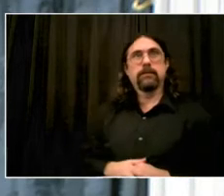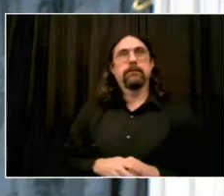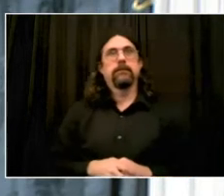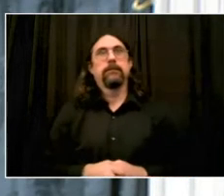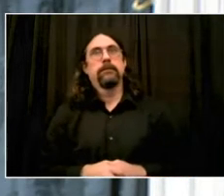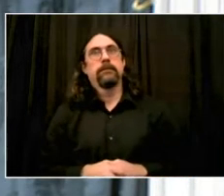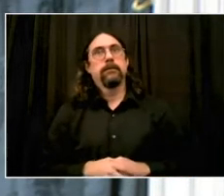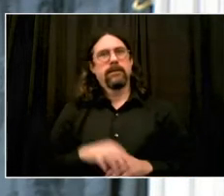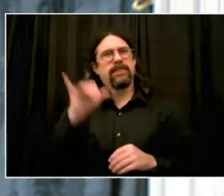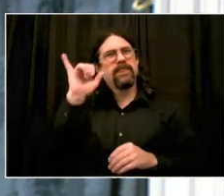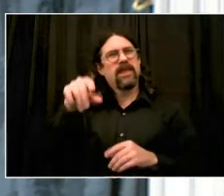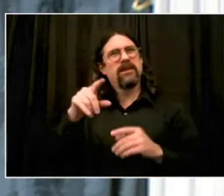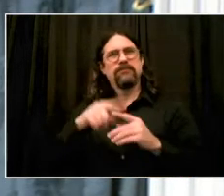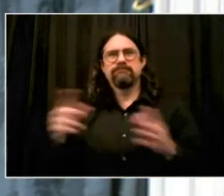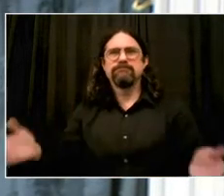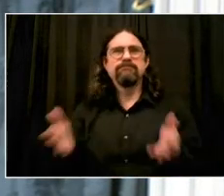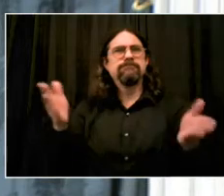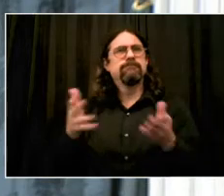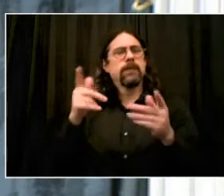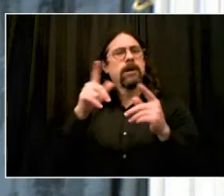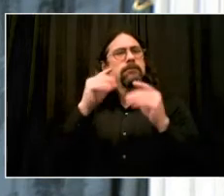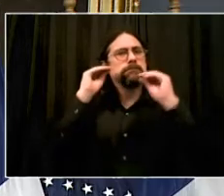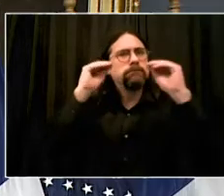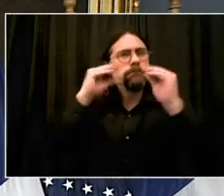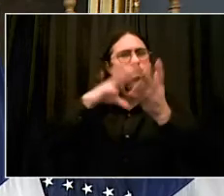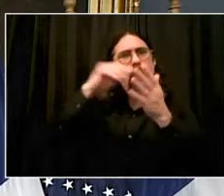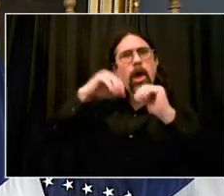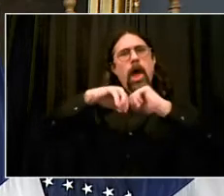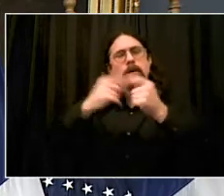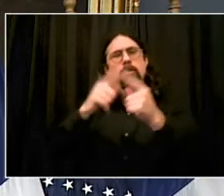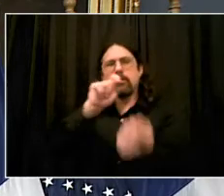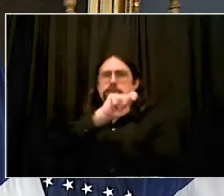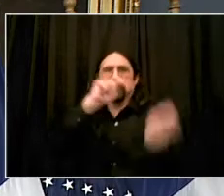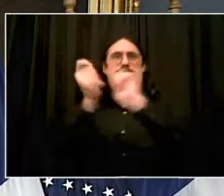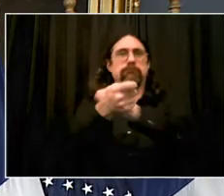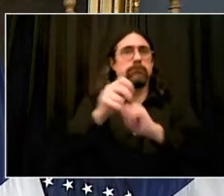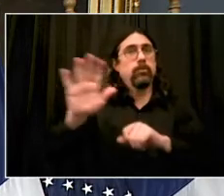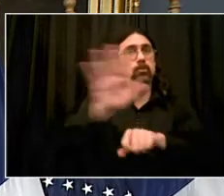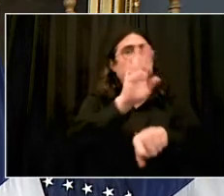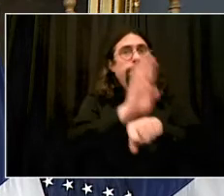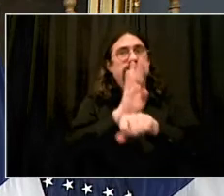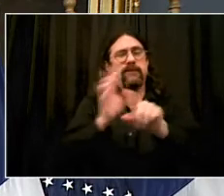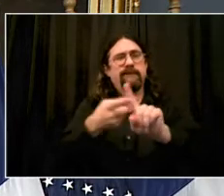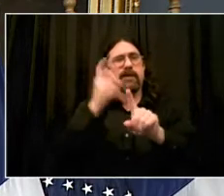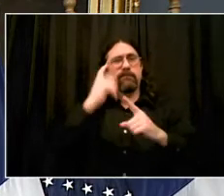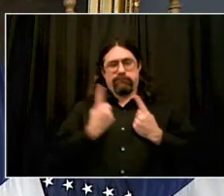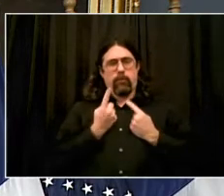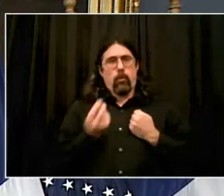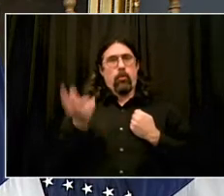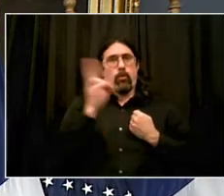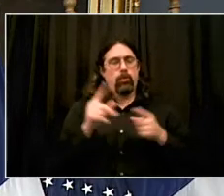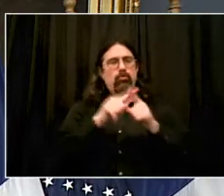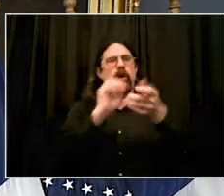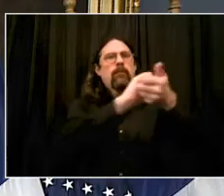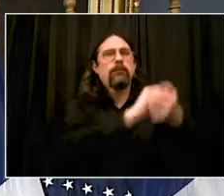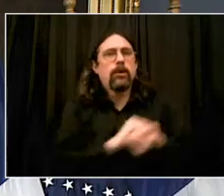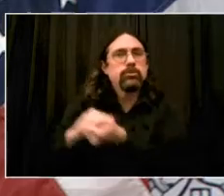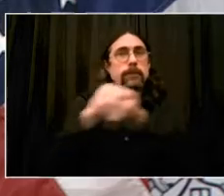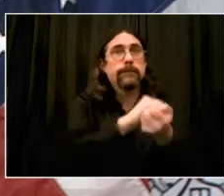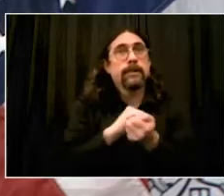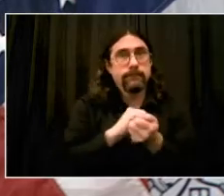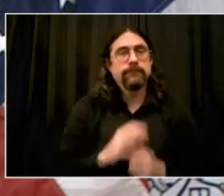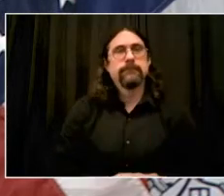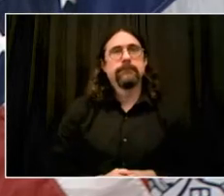for putting your leadership into this initiative. Well, thank you, Deputy Mayor Phil Thompson. Thank you to everyone at the